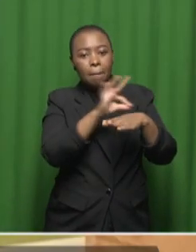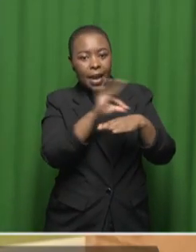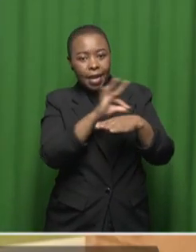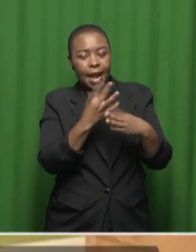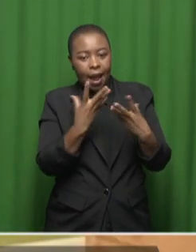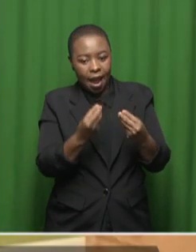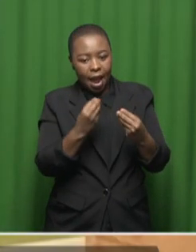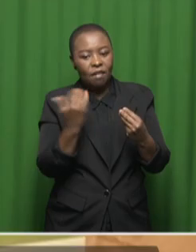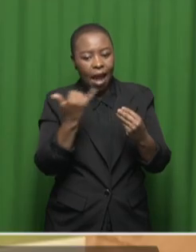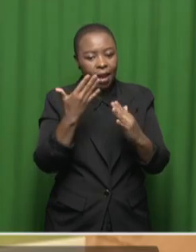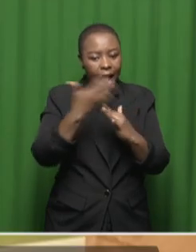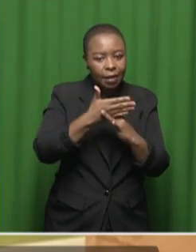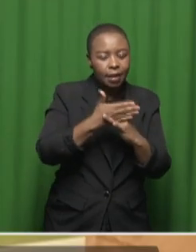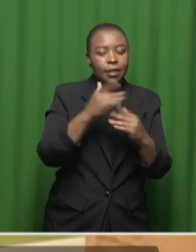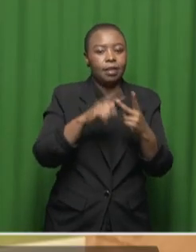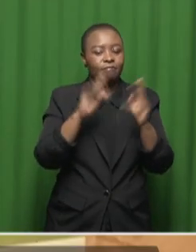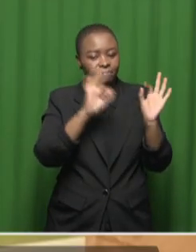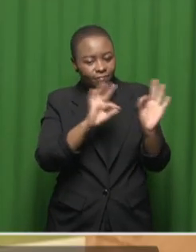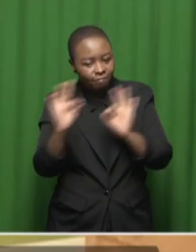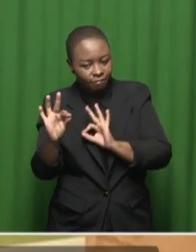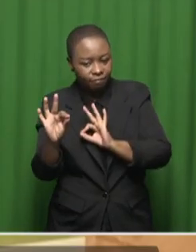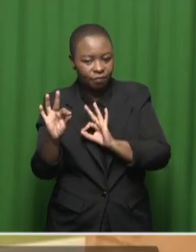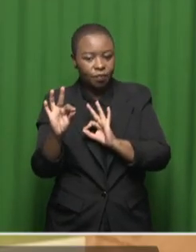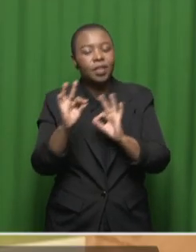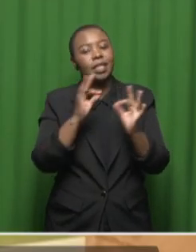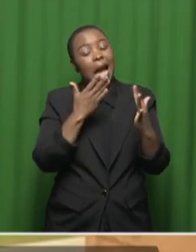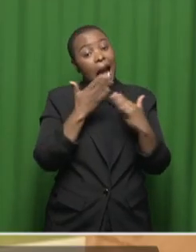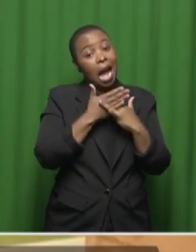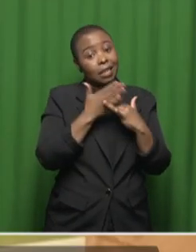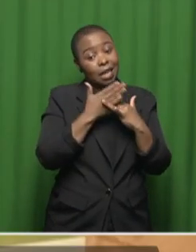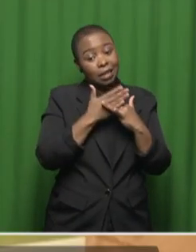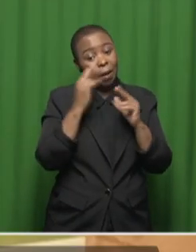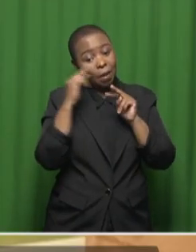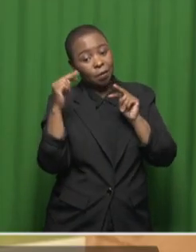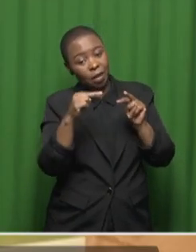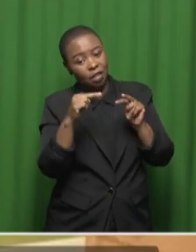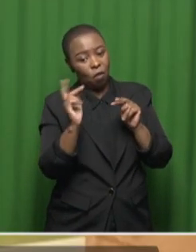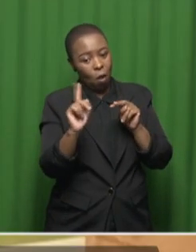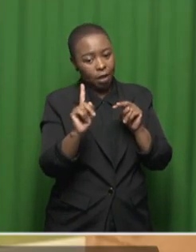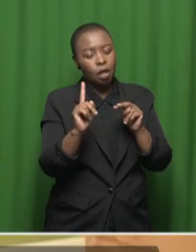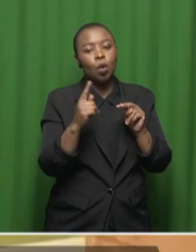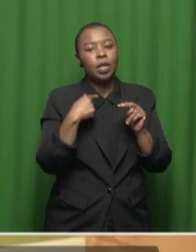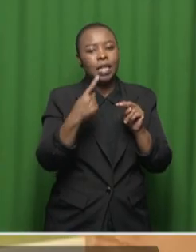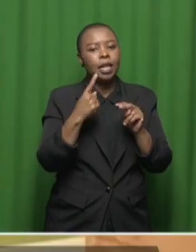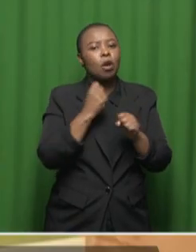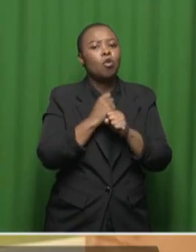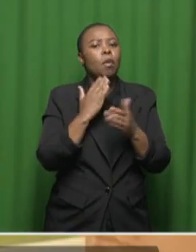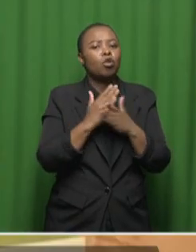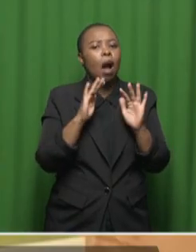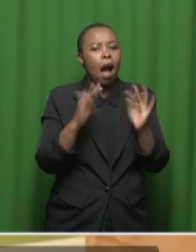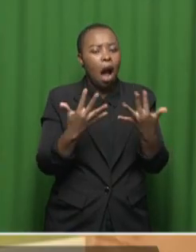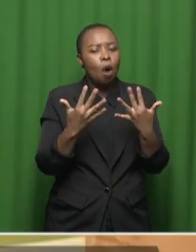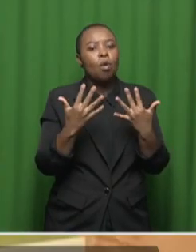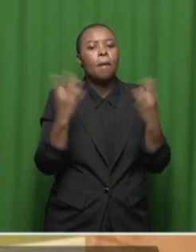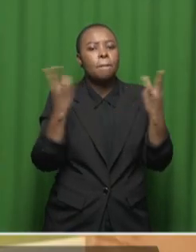access, inclusion, as well as excellence. From an access perspective, we really said, how do we ensure that we do reach out to the